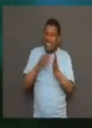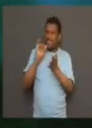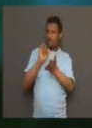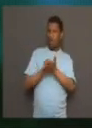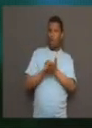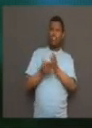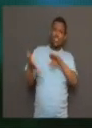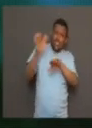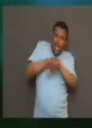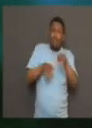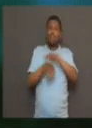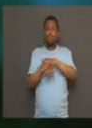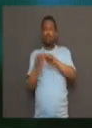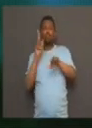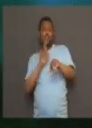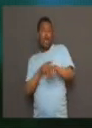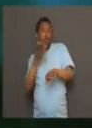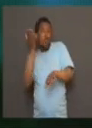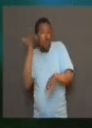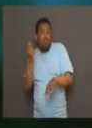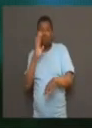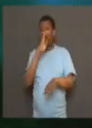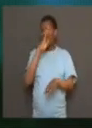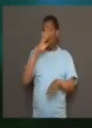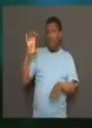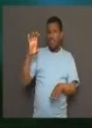the doubling time was